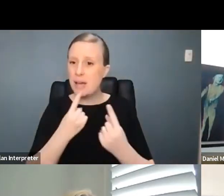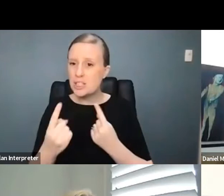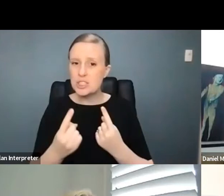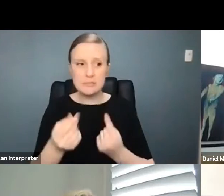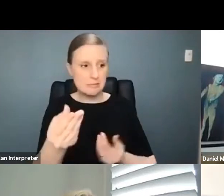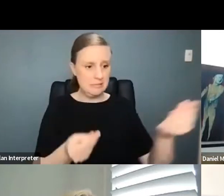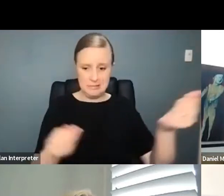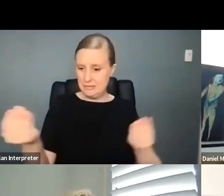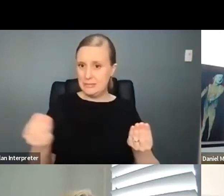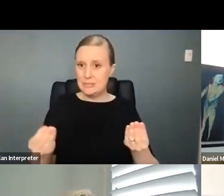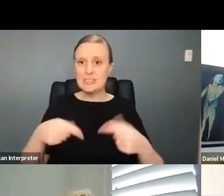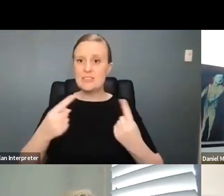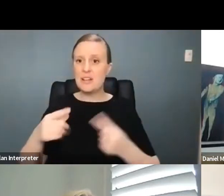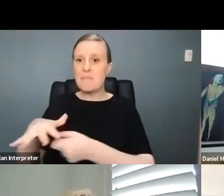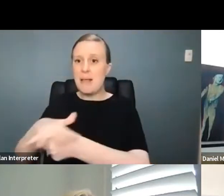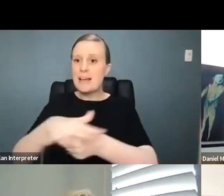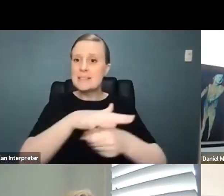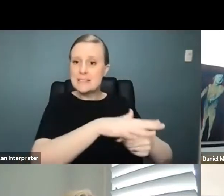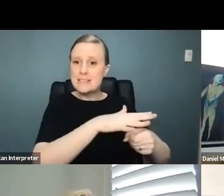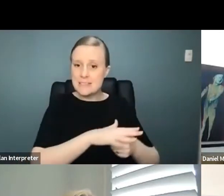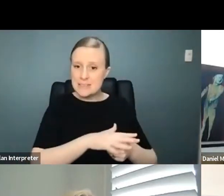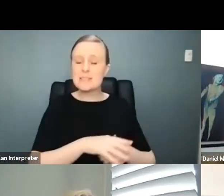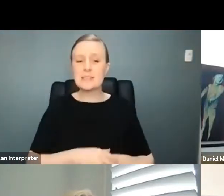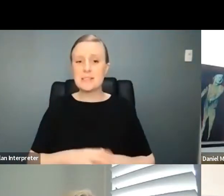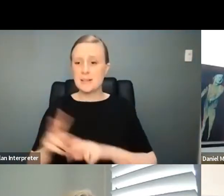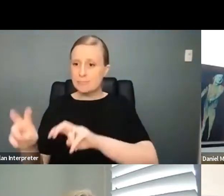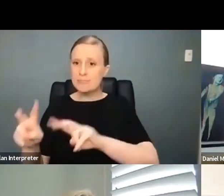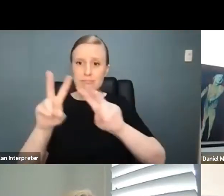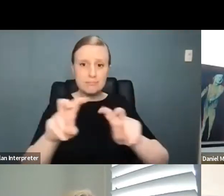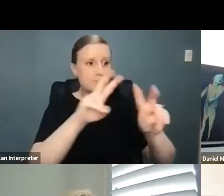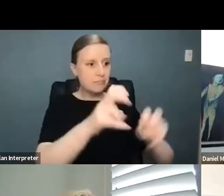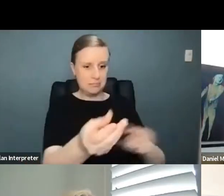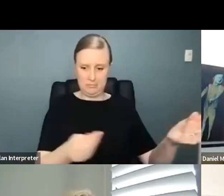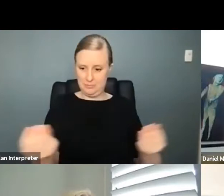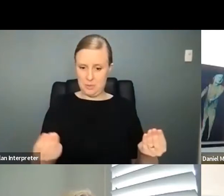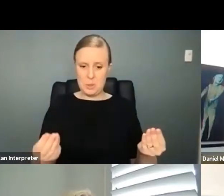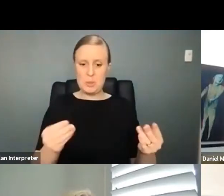work that people in the community do within this community, one of the startling things we found was the